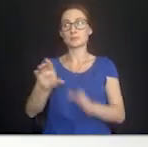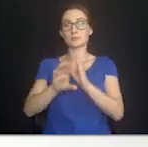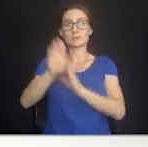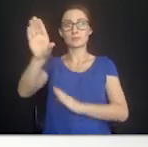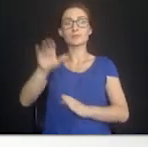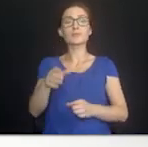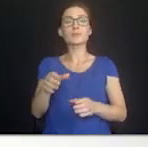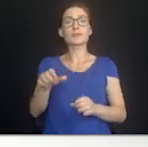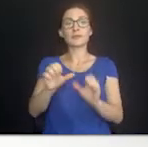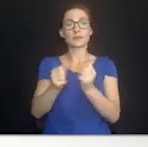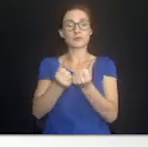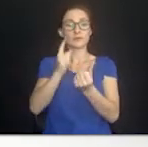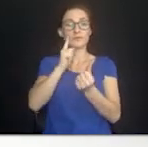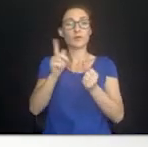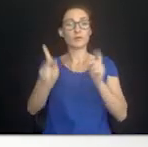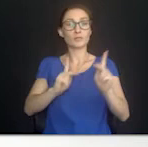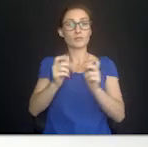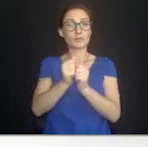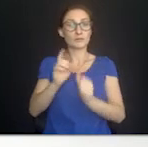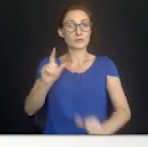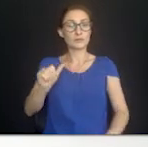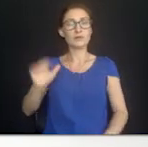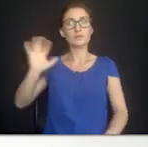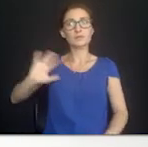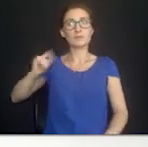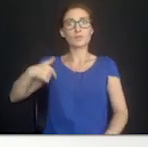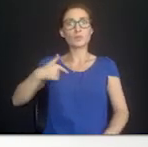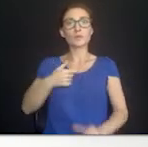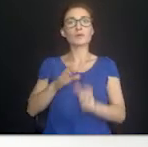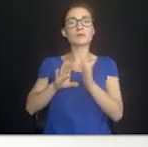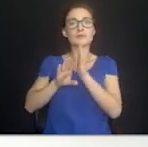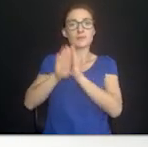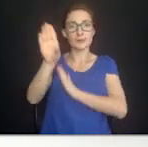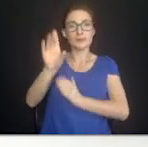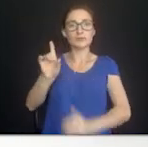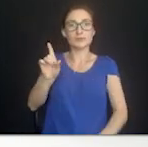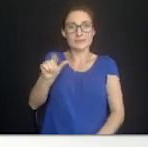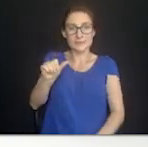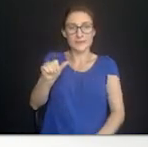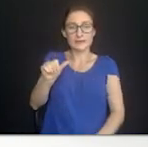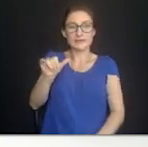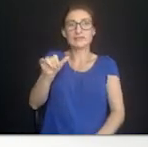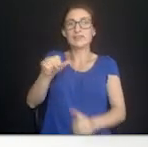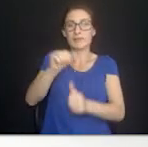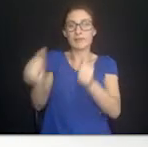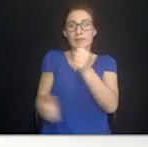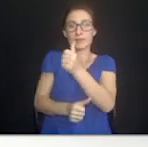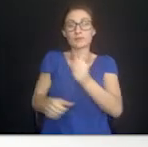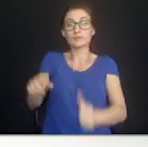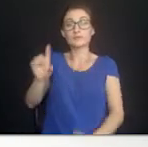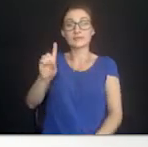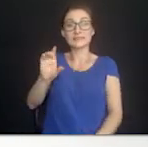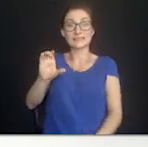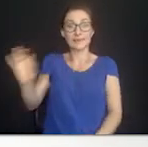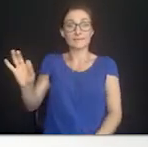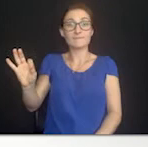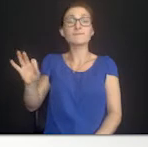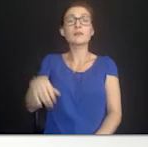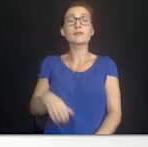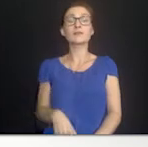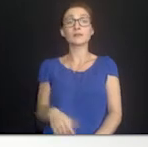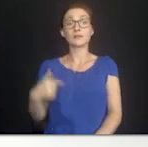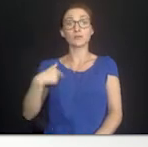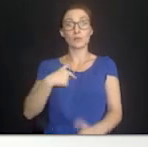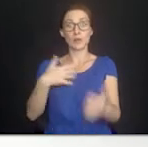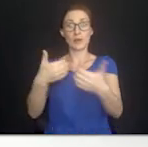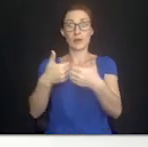Disabilities. Prior to that time, we were the Developmental Disabilities Program underneath the Department of Children and Families. So when